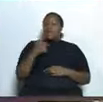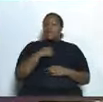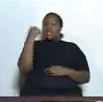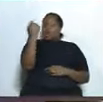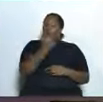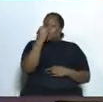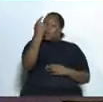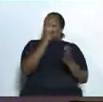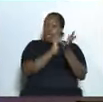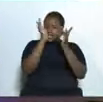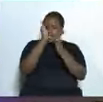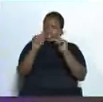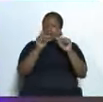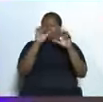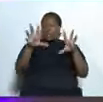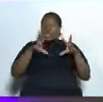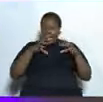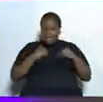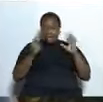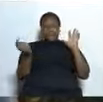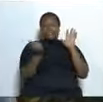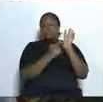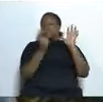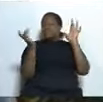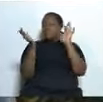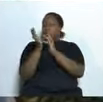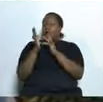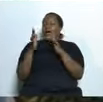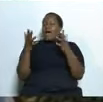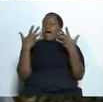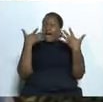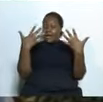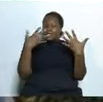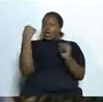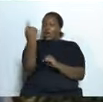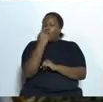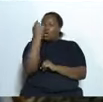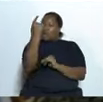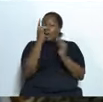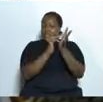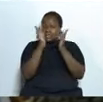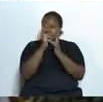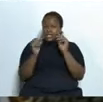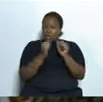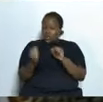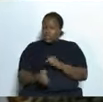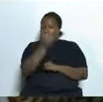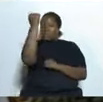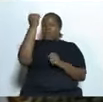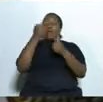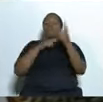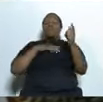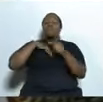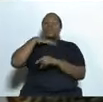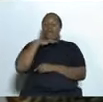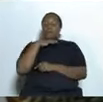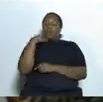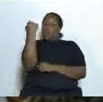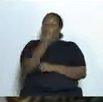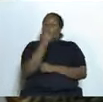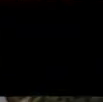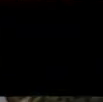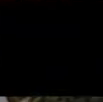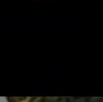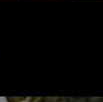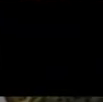took the nails through his hands and the crown of thorns upon his head. There's only one Jesus that was resurrected from the dead. And there's only one